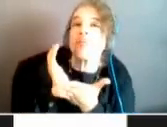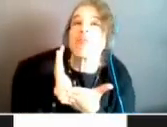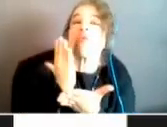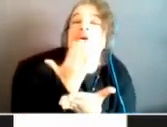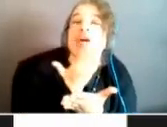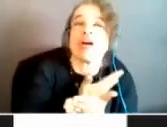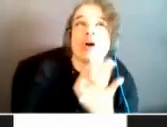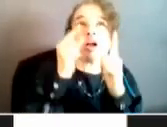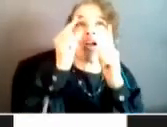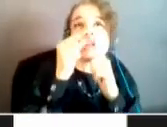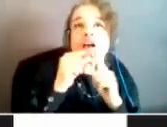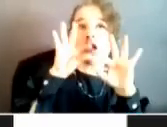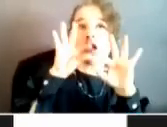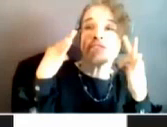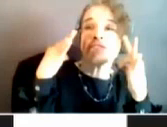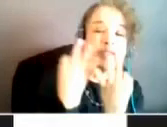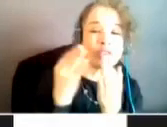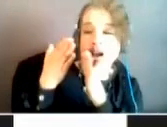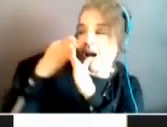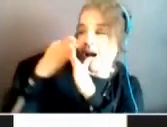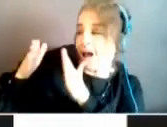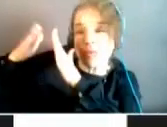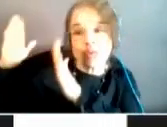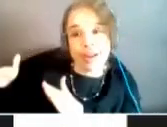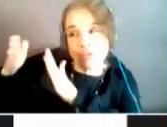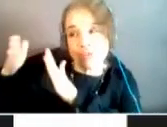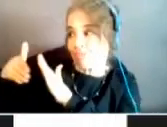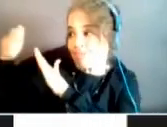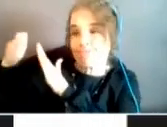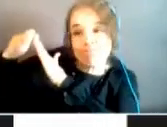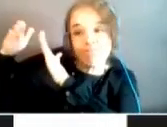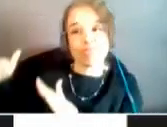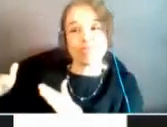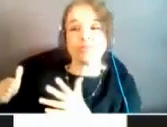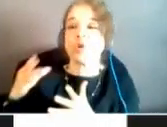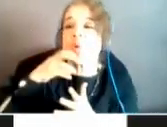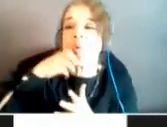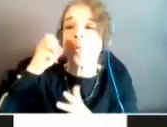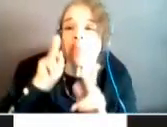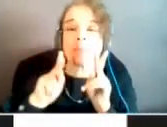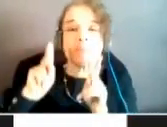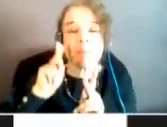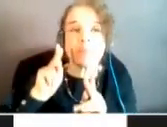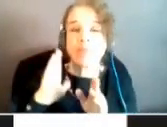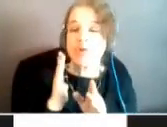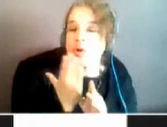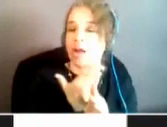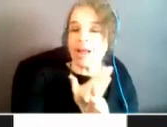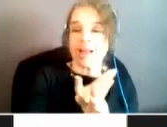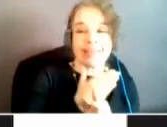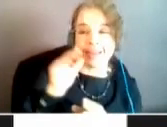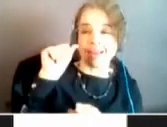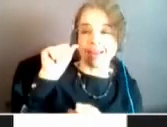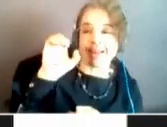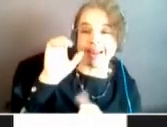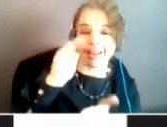in terms of our families or our neighbors or, you know, older people who are in our caseloads.